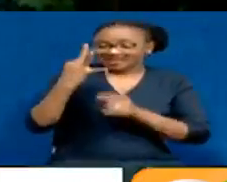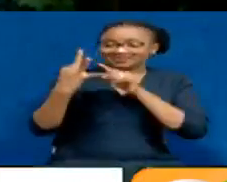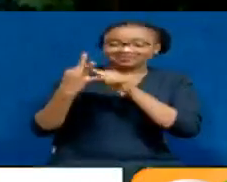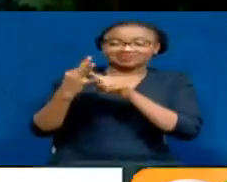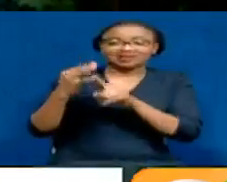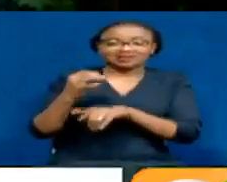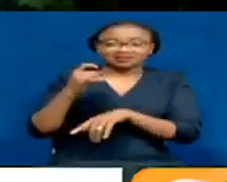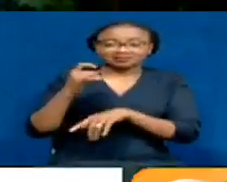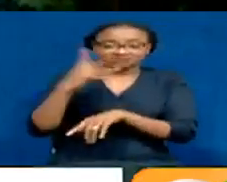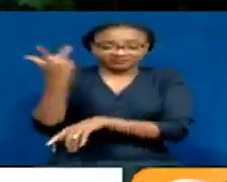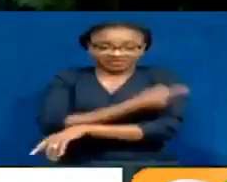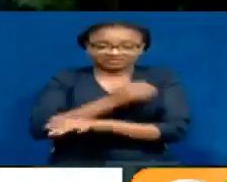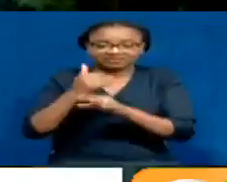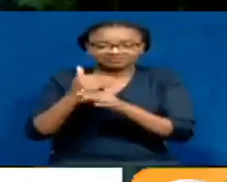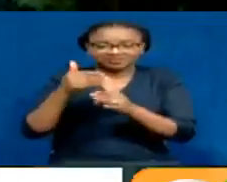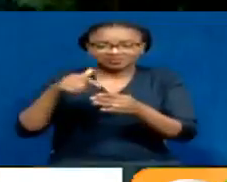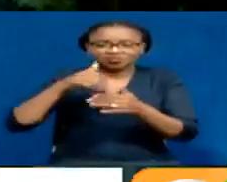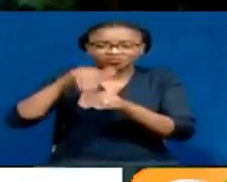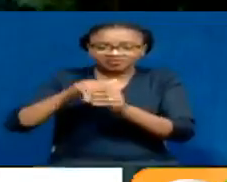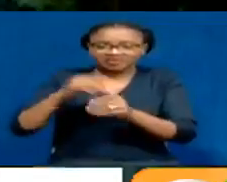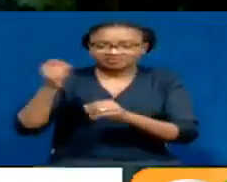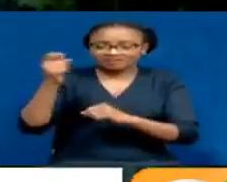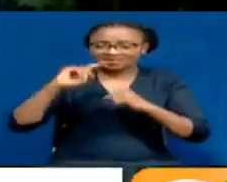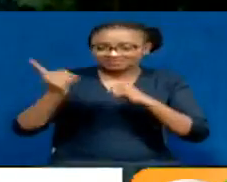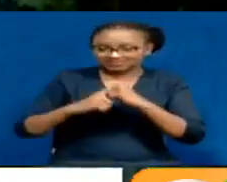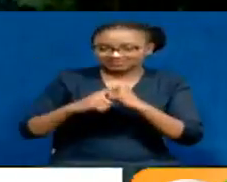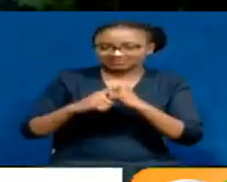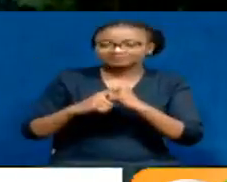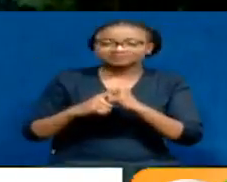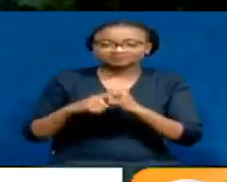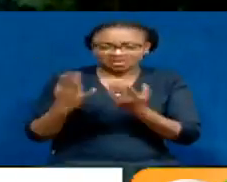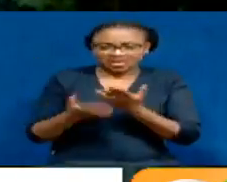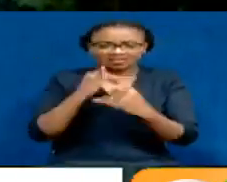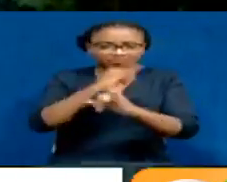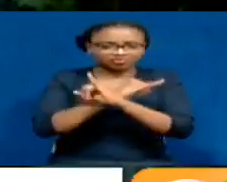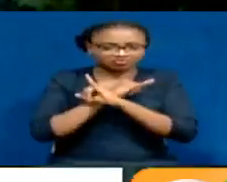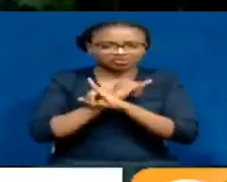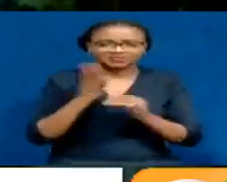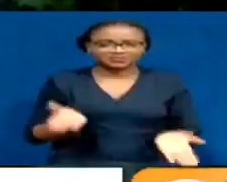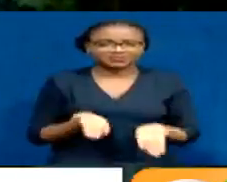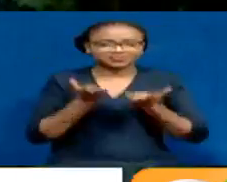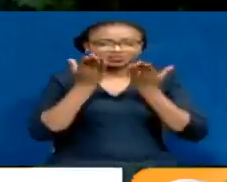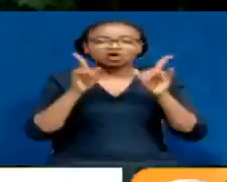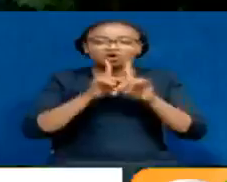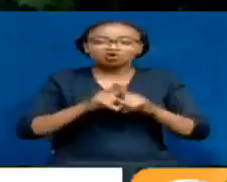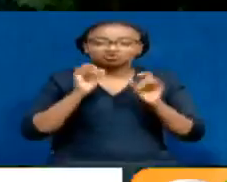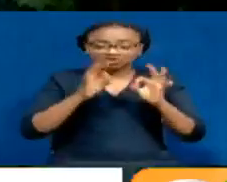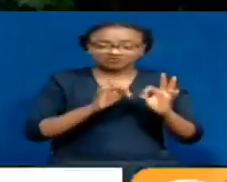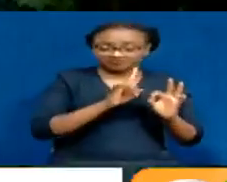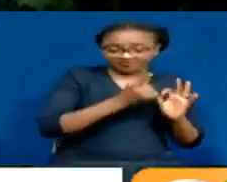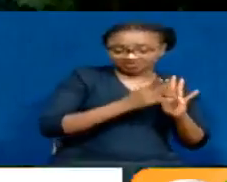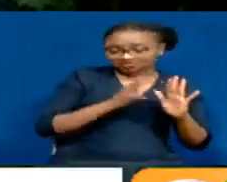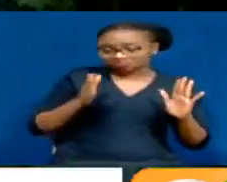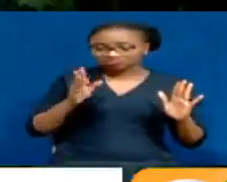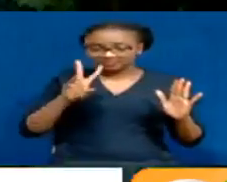least 6 months after the second, raises immunity back to the peak levels. So the study also showed that a long interval between the first and the second doses